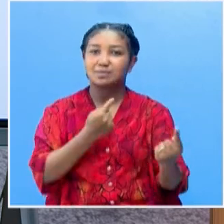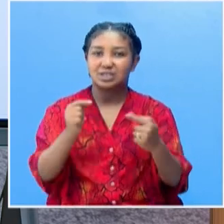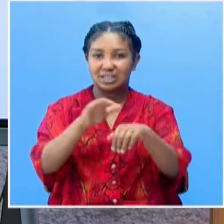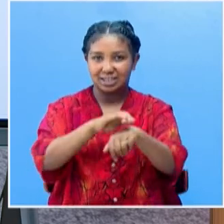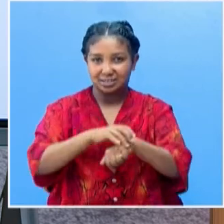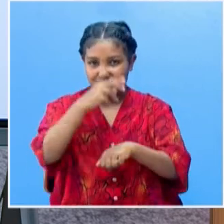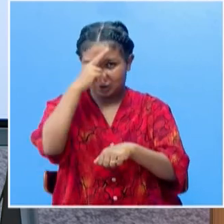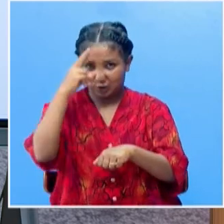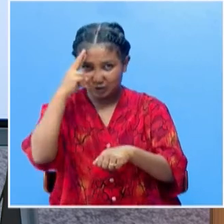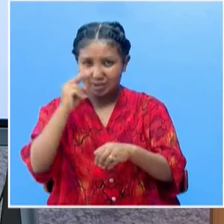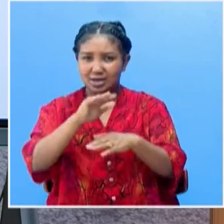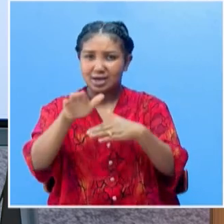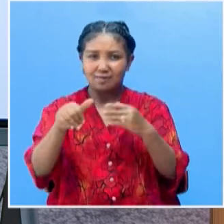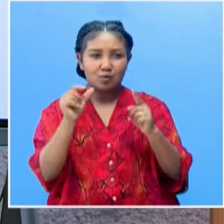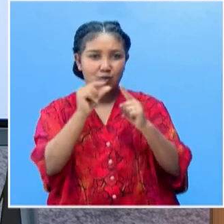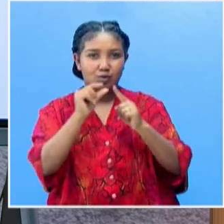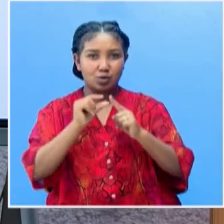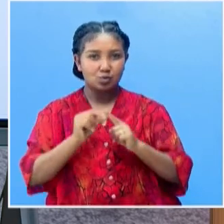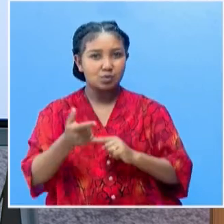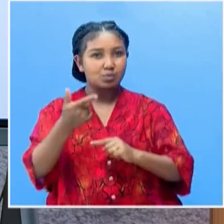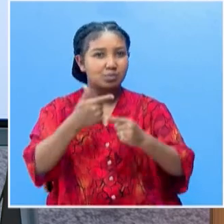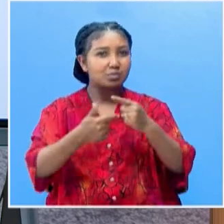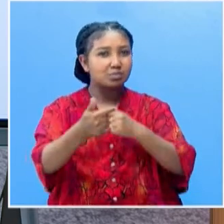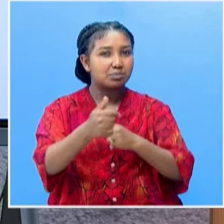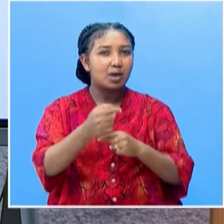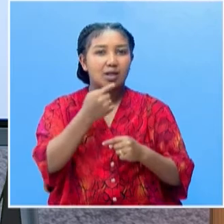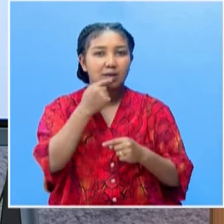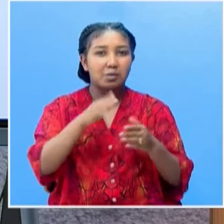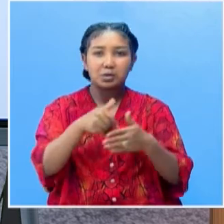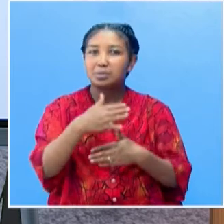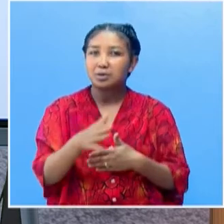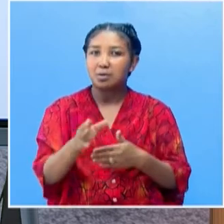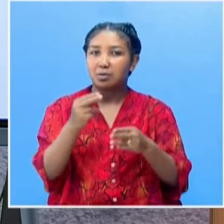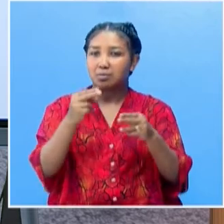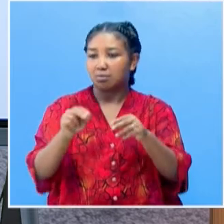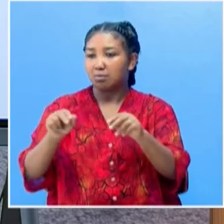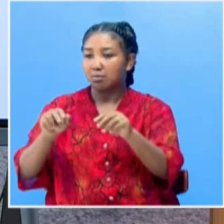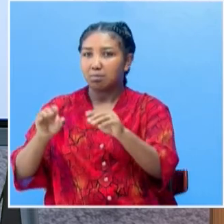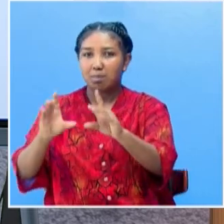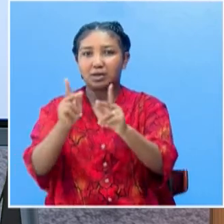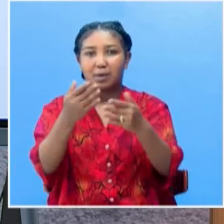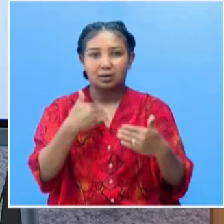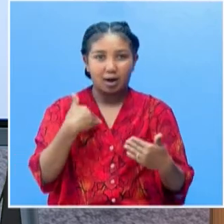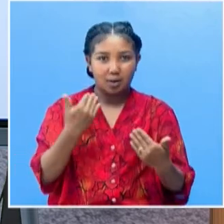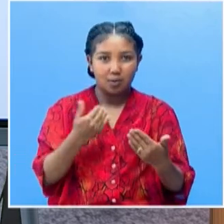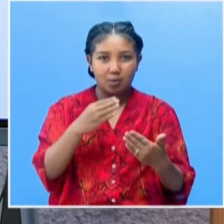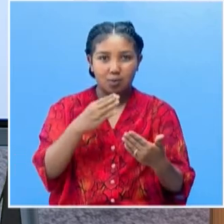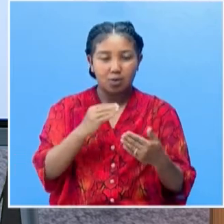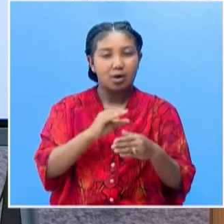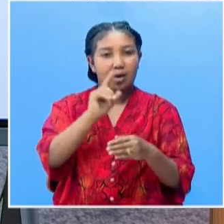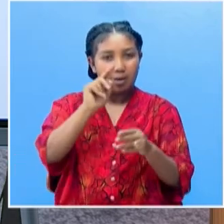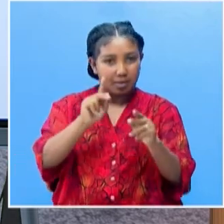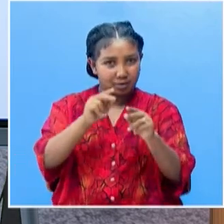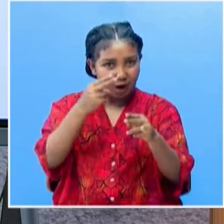English because every word that comes out of your mouth has got its own category. So nouns are one